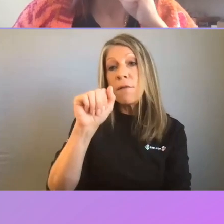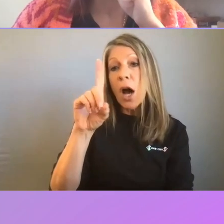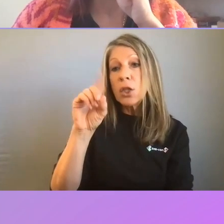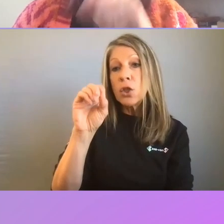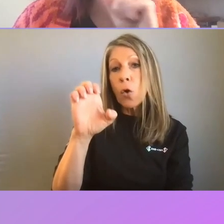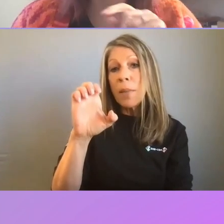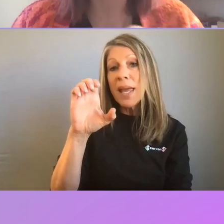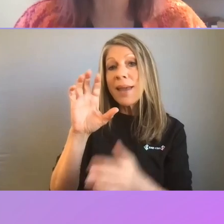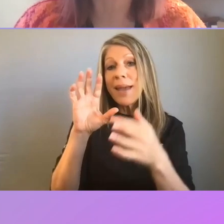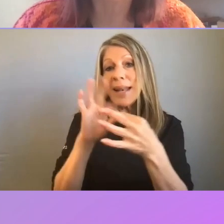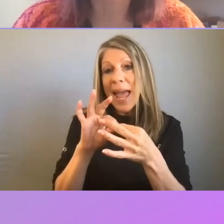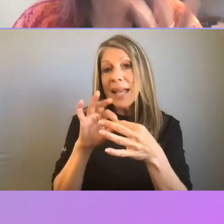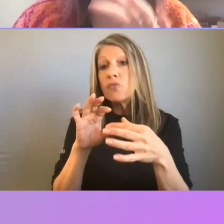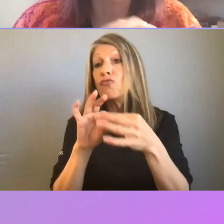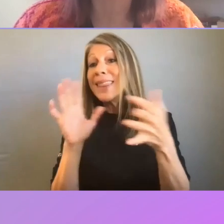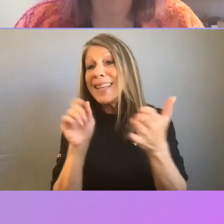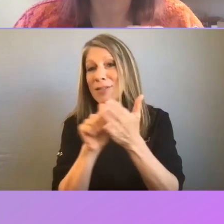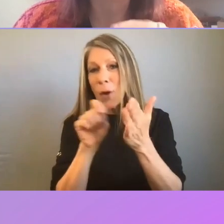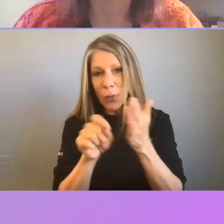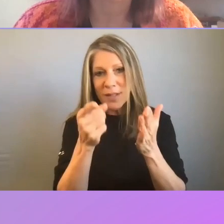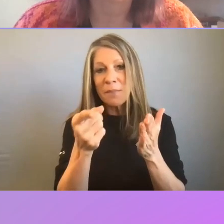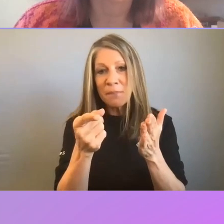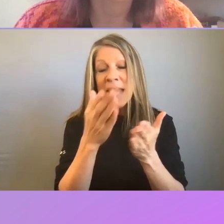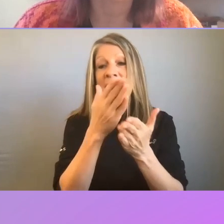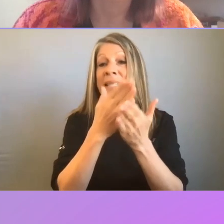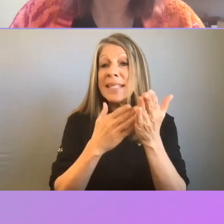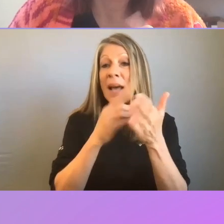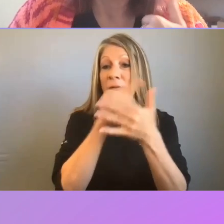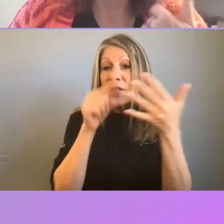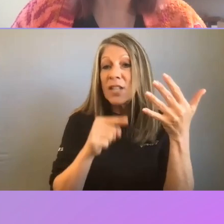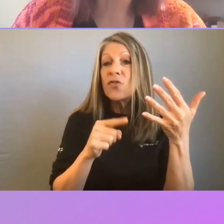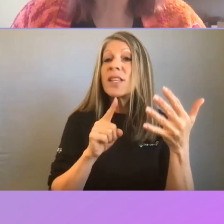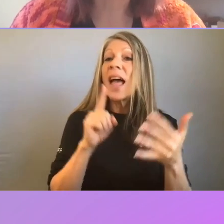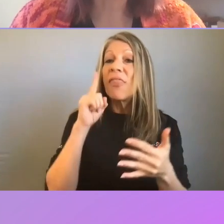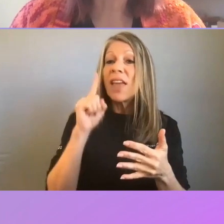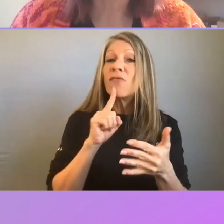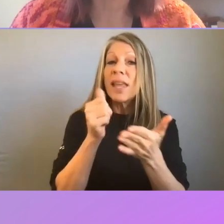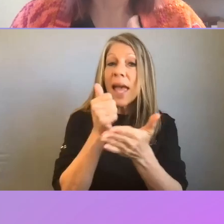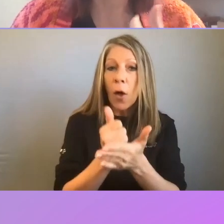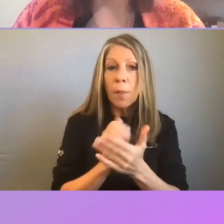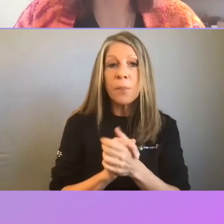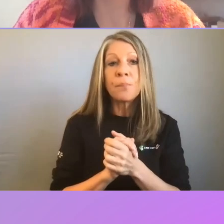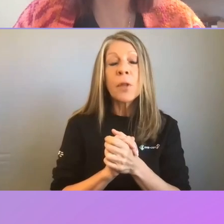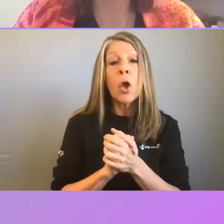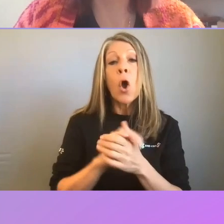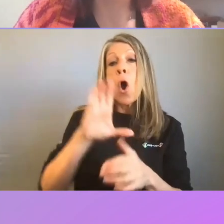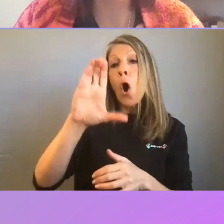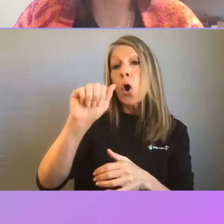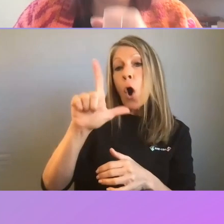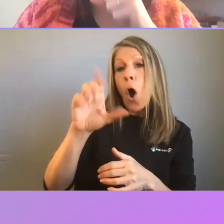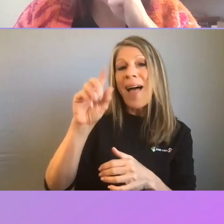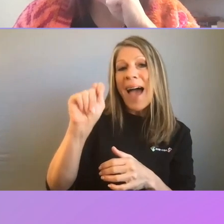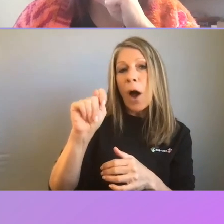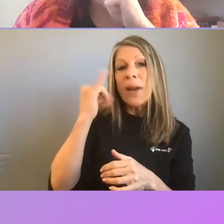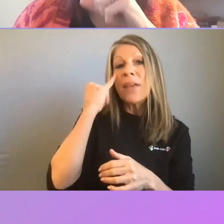notes. And here are some features of this that I think are helpful. It's called out when it's an accessibility feature